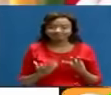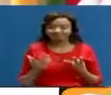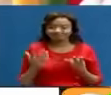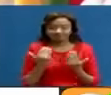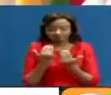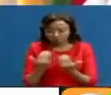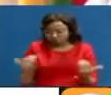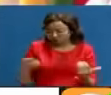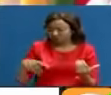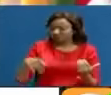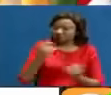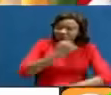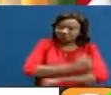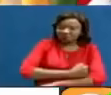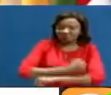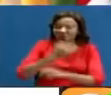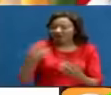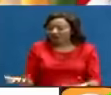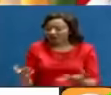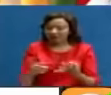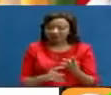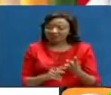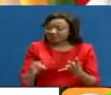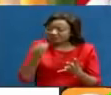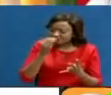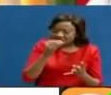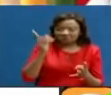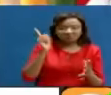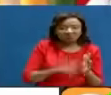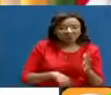concerned about their children. They are concerned about what they will eat.